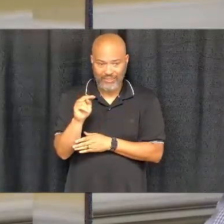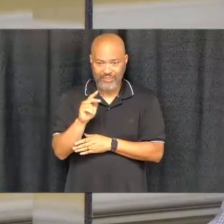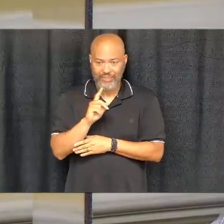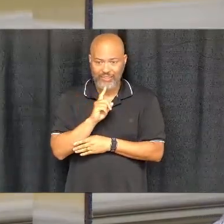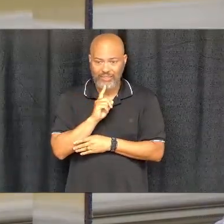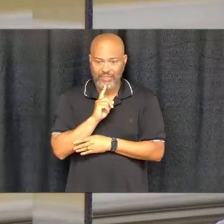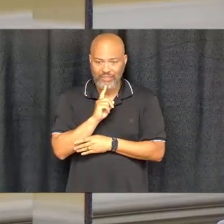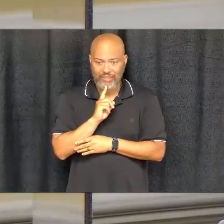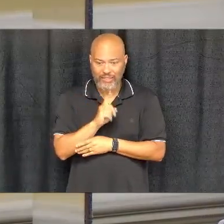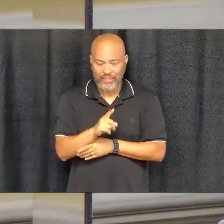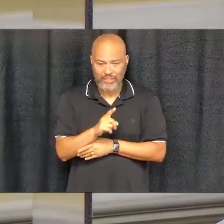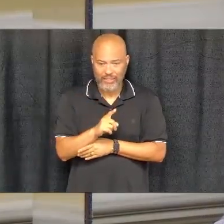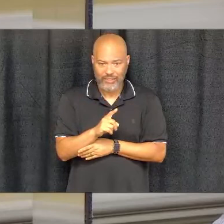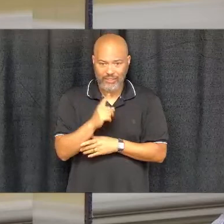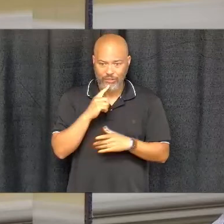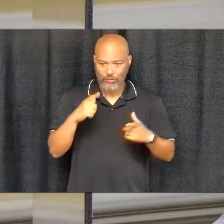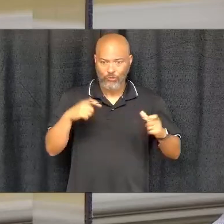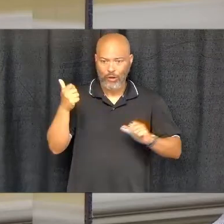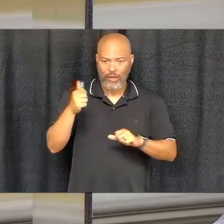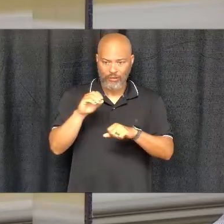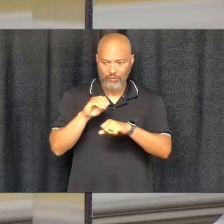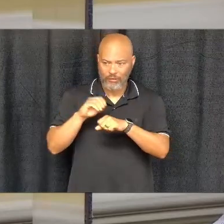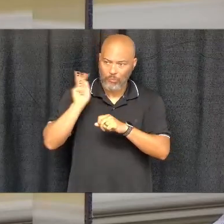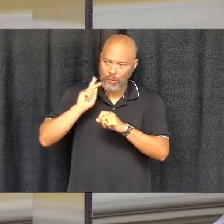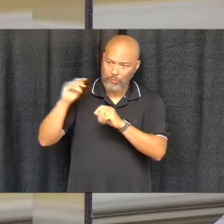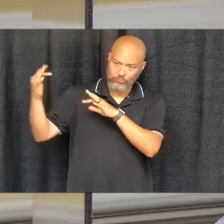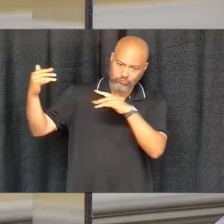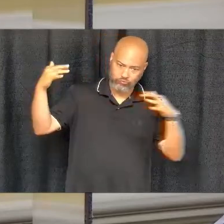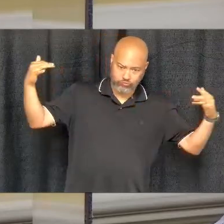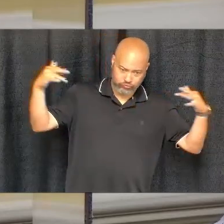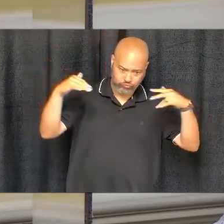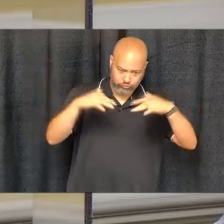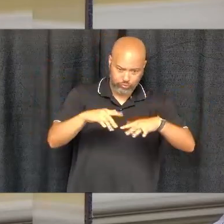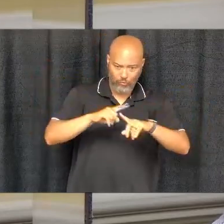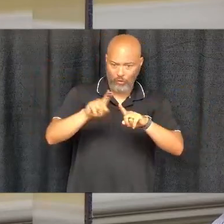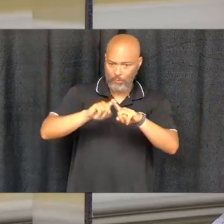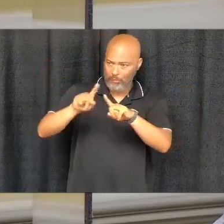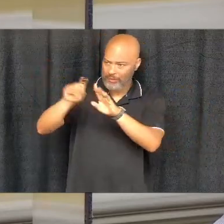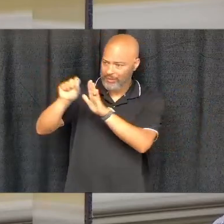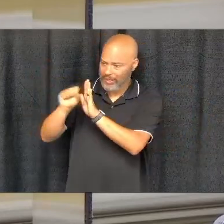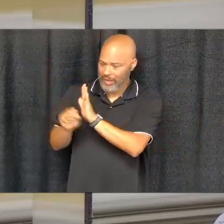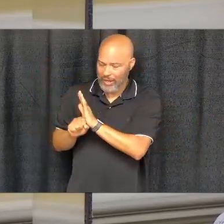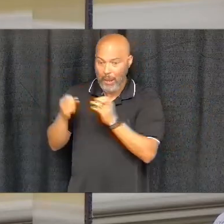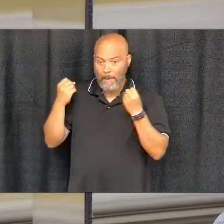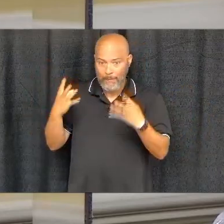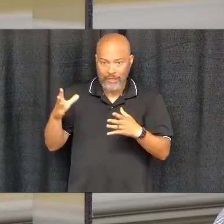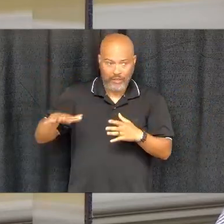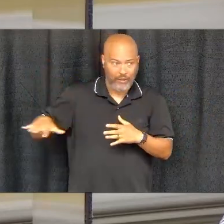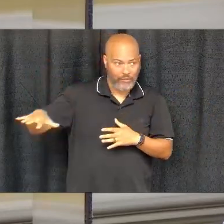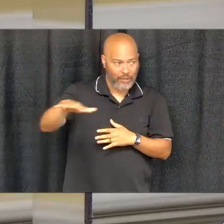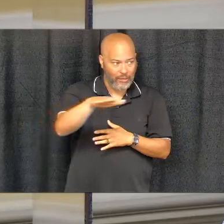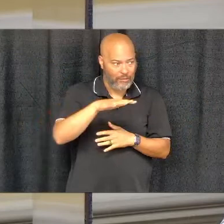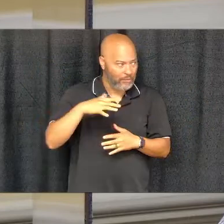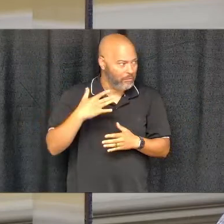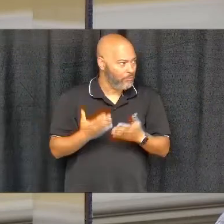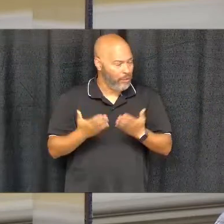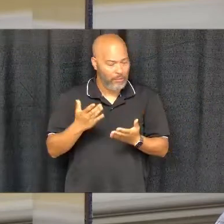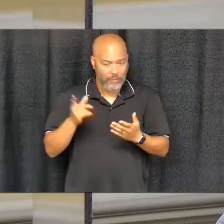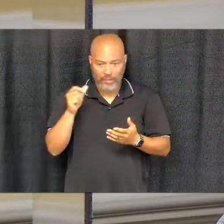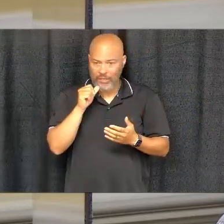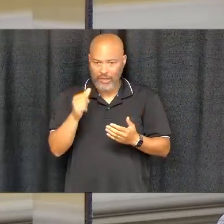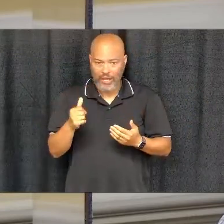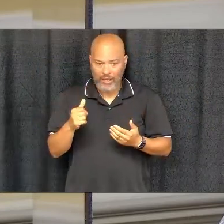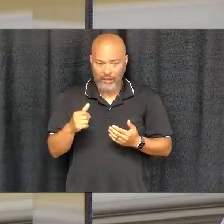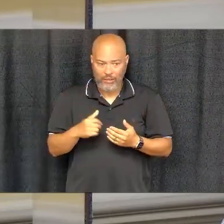is having a great influx of people from all over the other states. Many of them, maybe they might